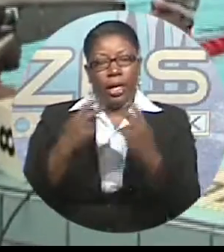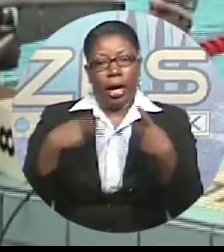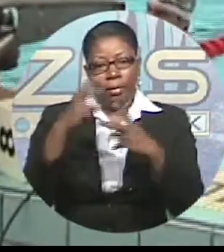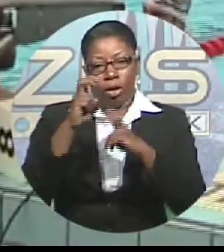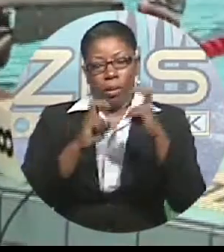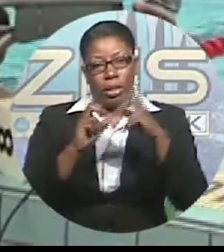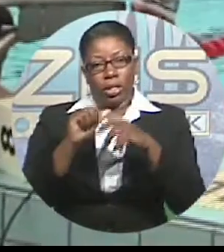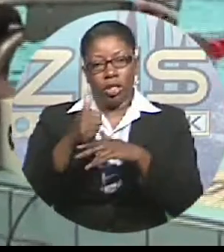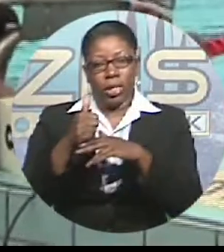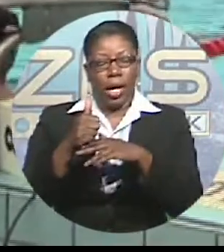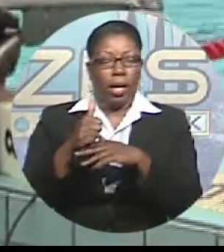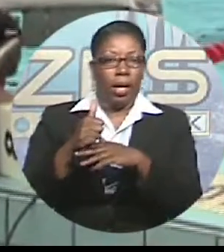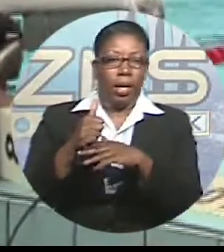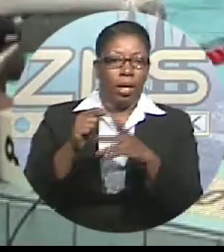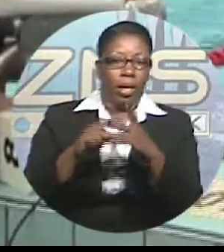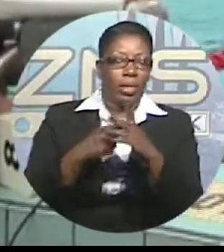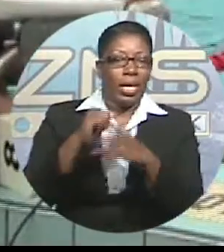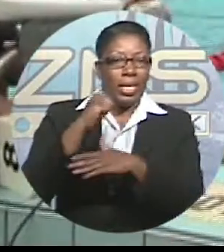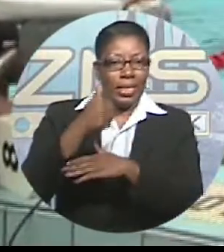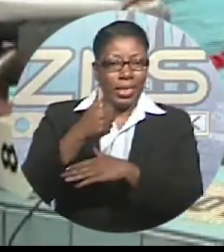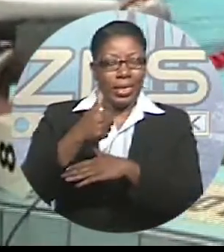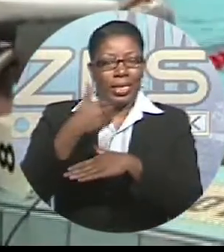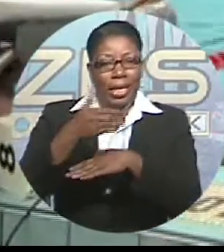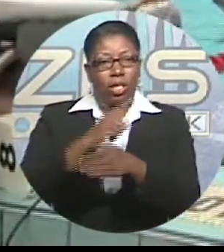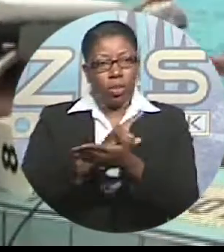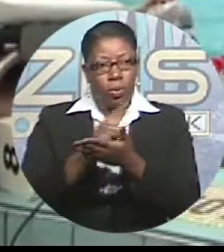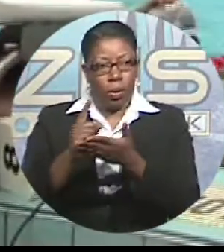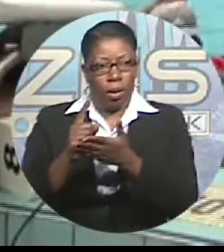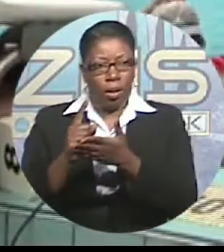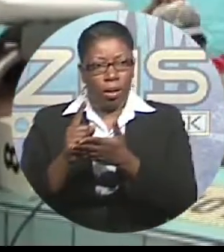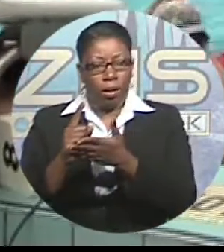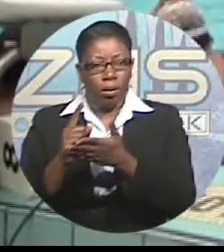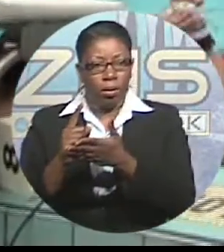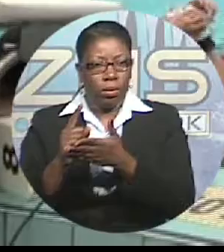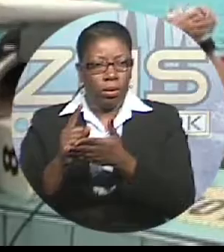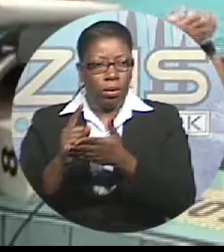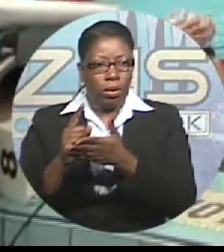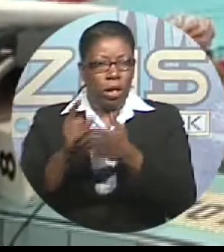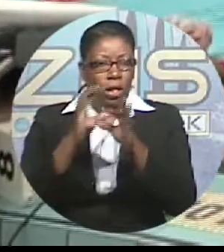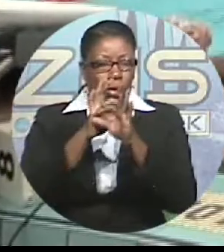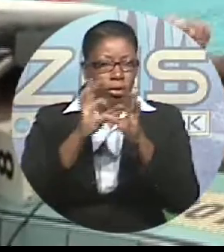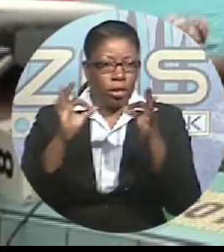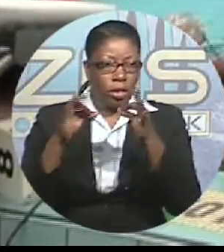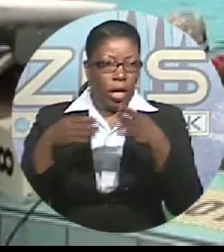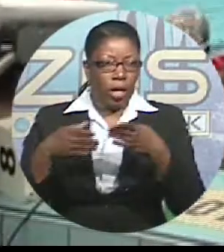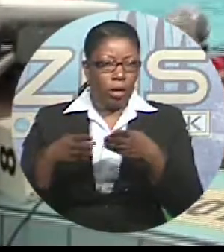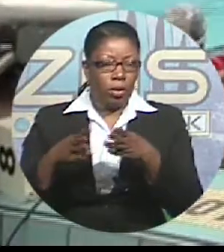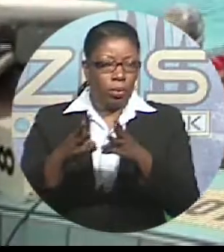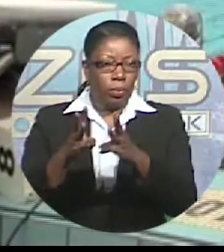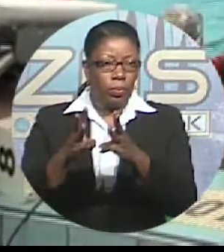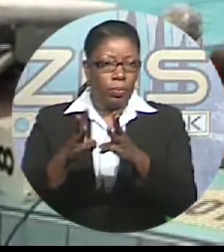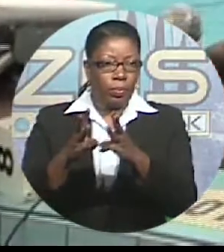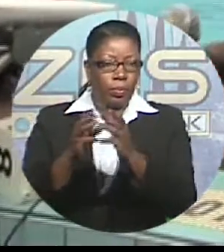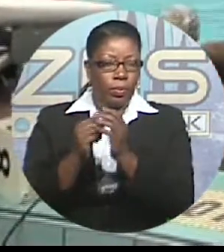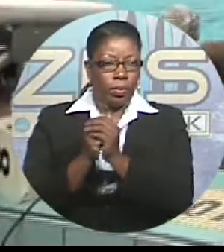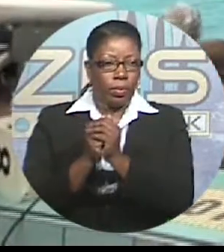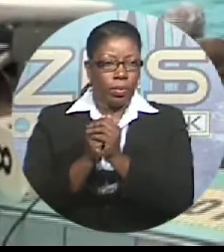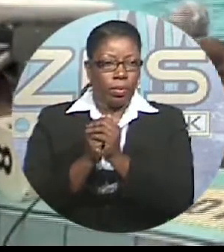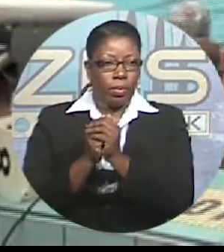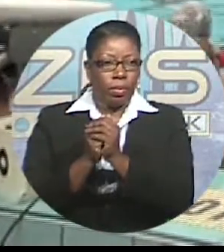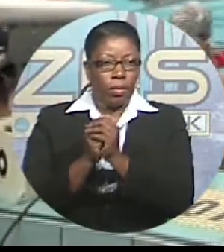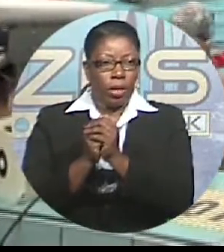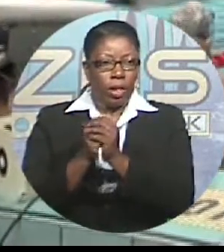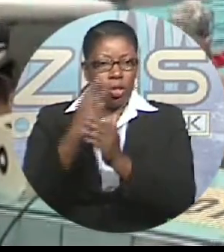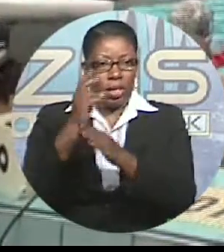with the 200-meter breaststroke, the 100-meter fly, and the 50-meter back, along with the long-distance freestyle events, the 800 and 1500. Now, looking at the side